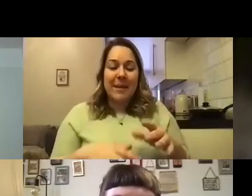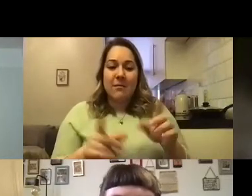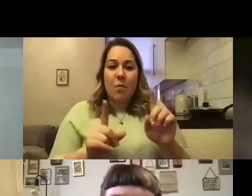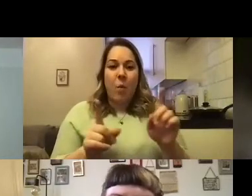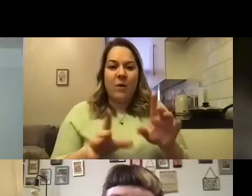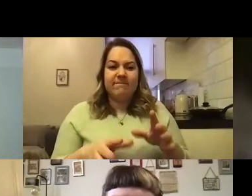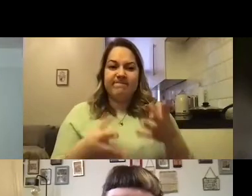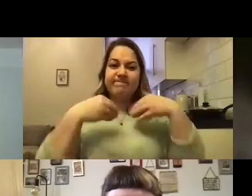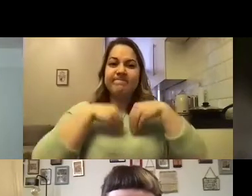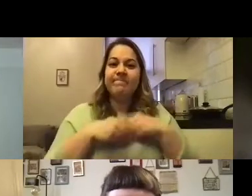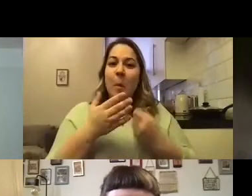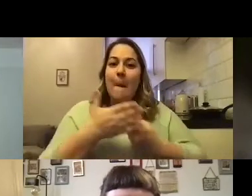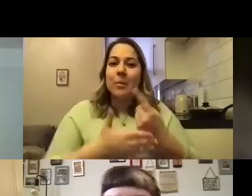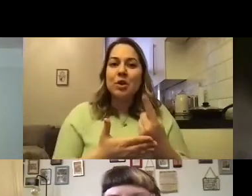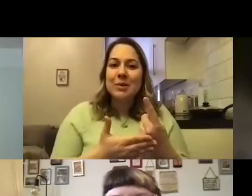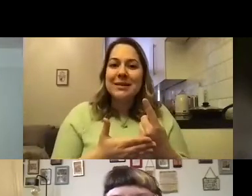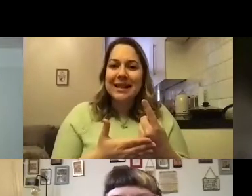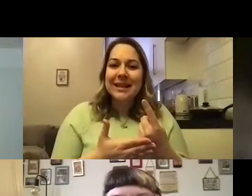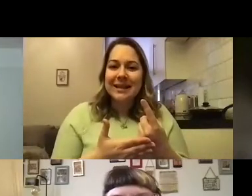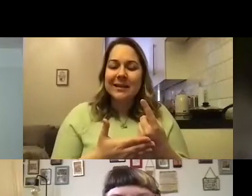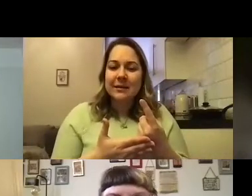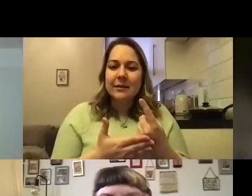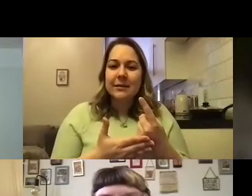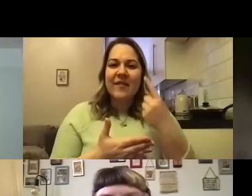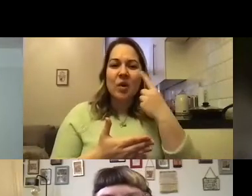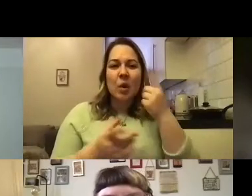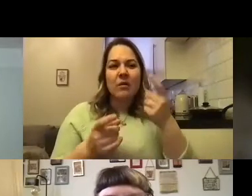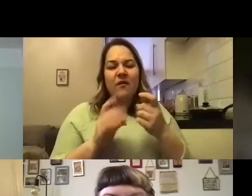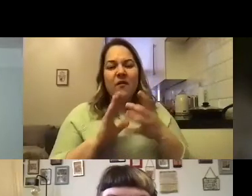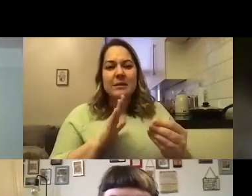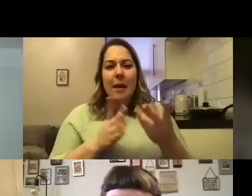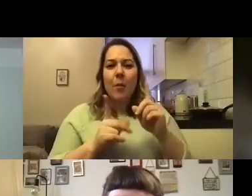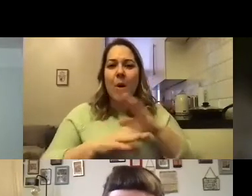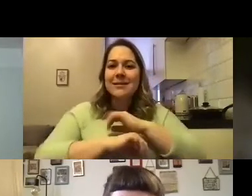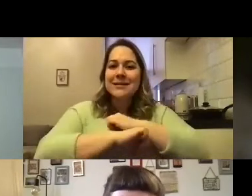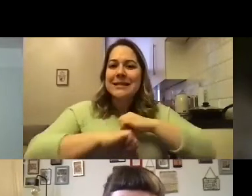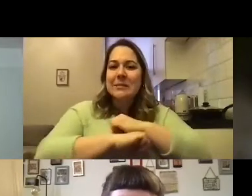to use it as a space to walk the